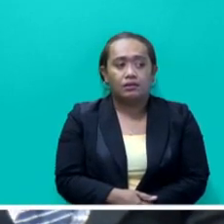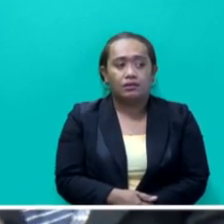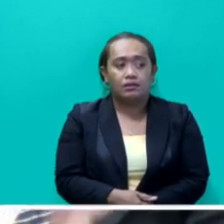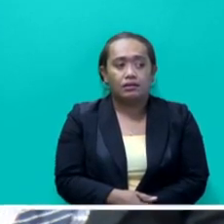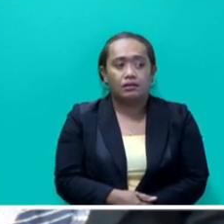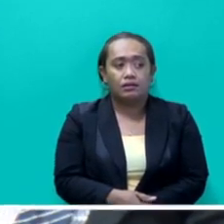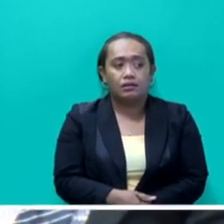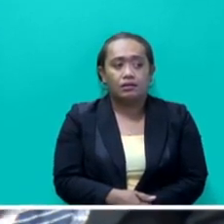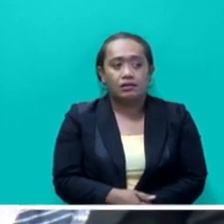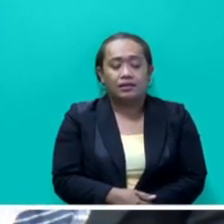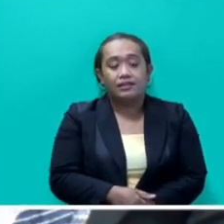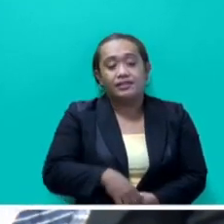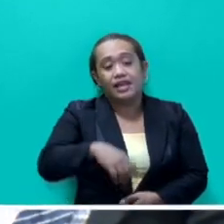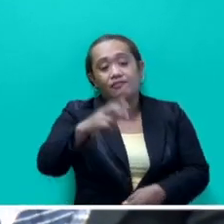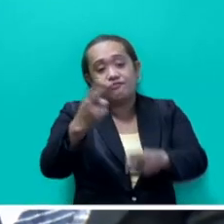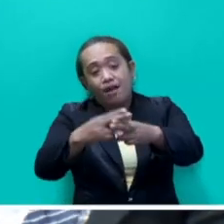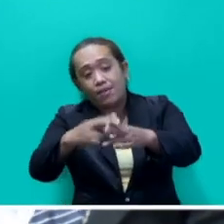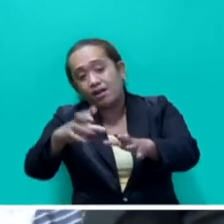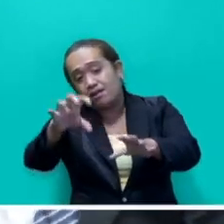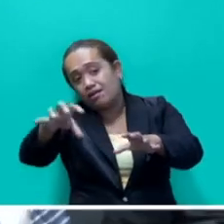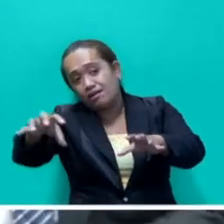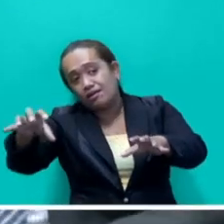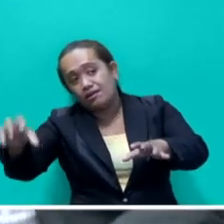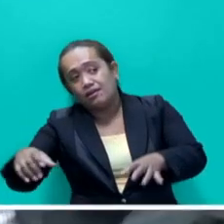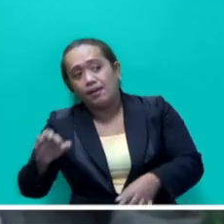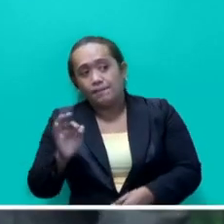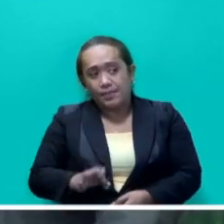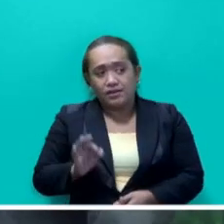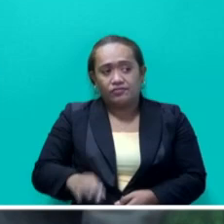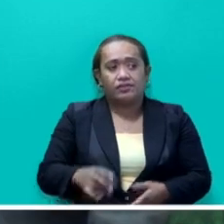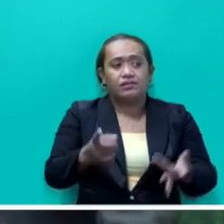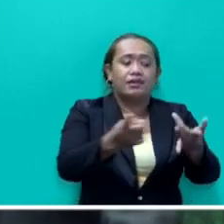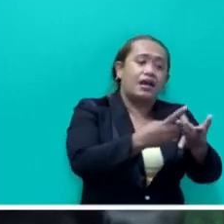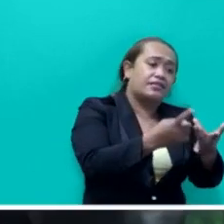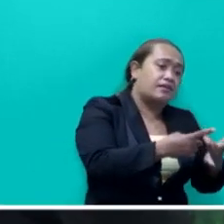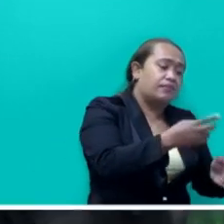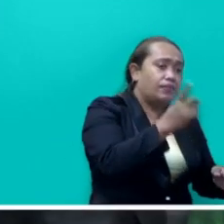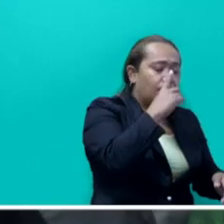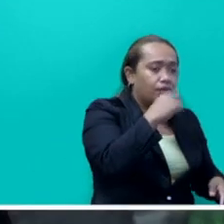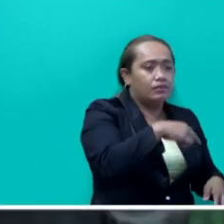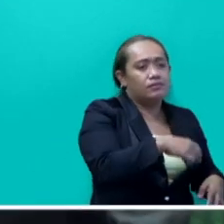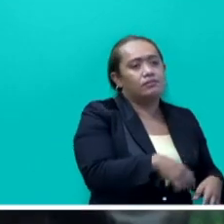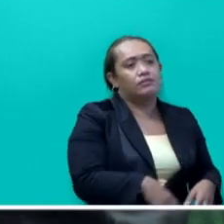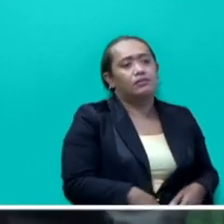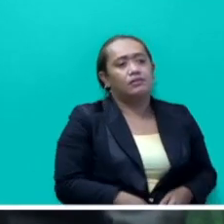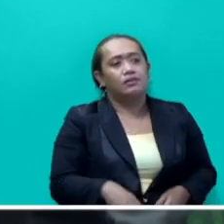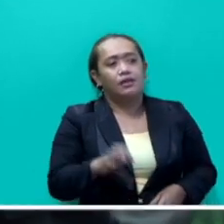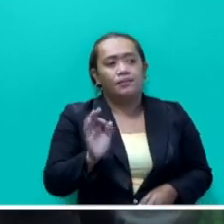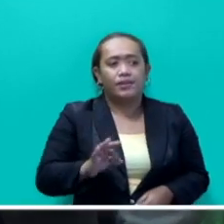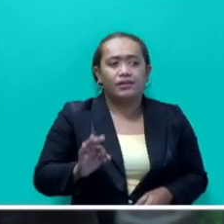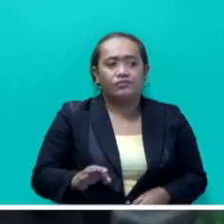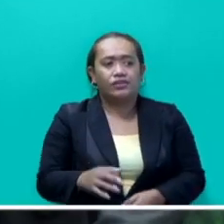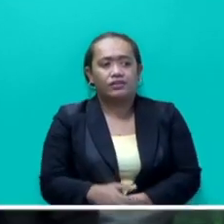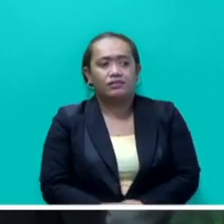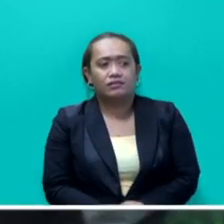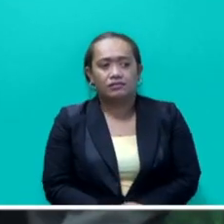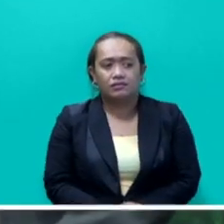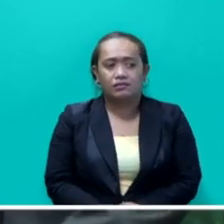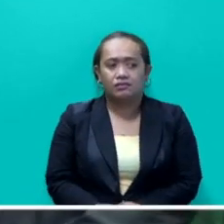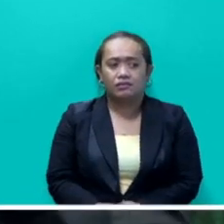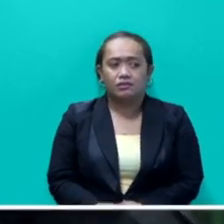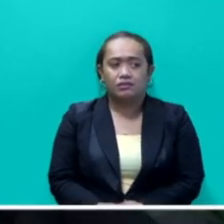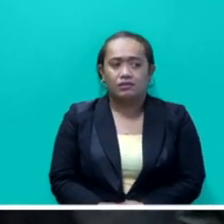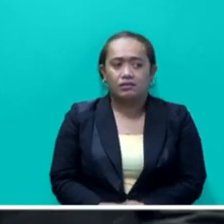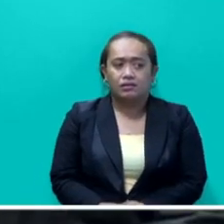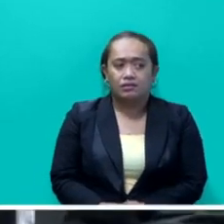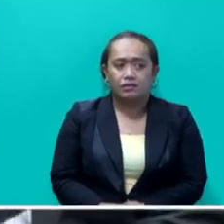the neighboring farmer, he has benefited from it. And of course, it has again, we've taken it across the river now. Even the landowning unit